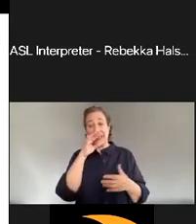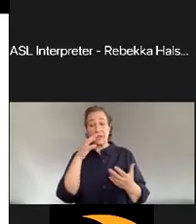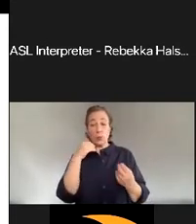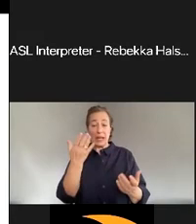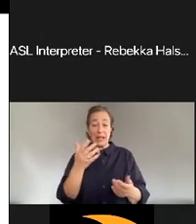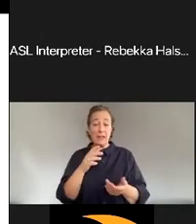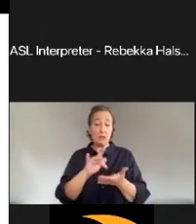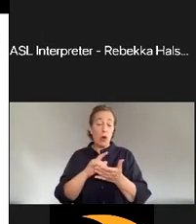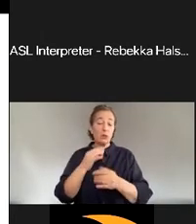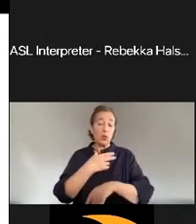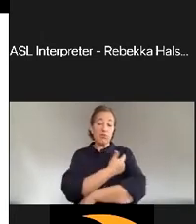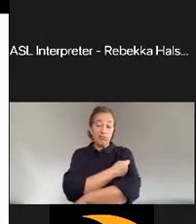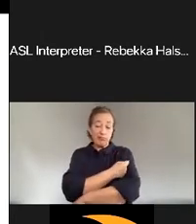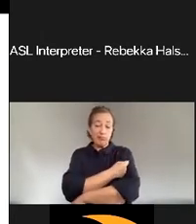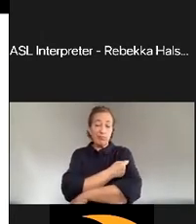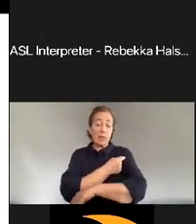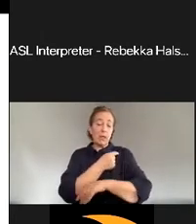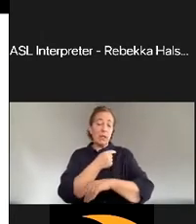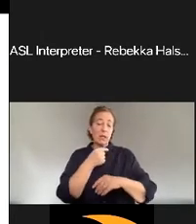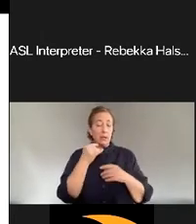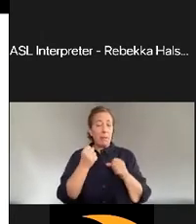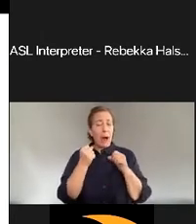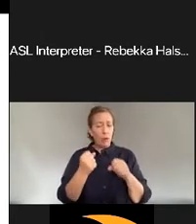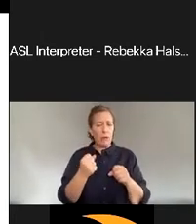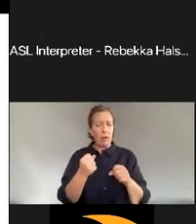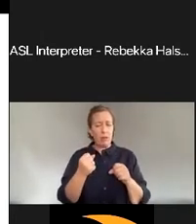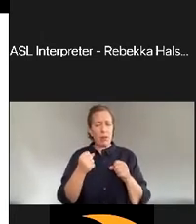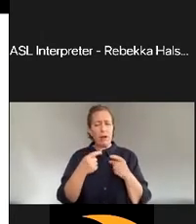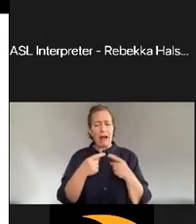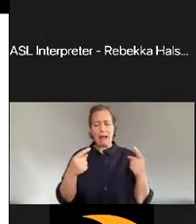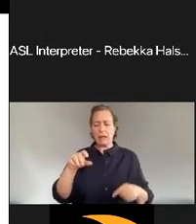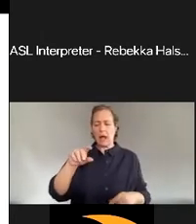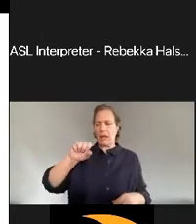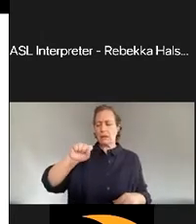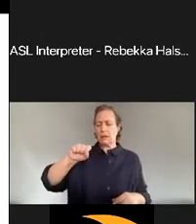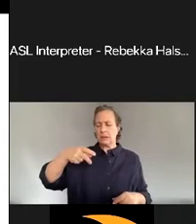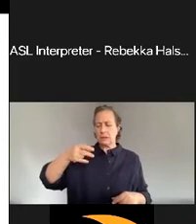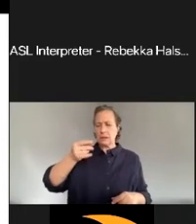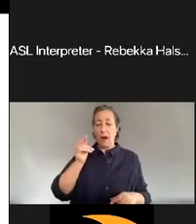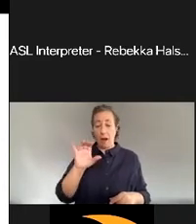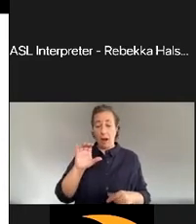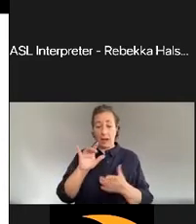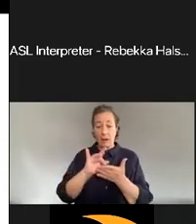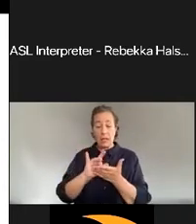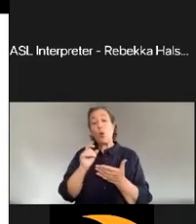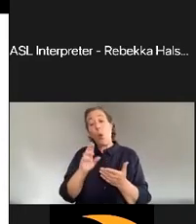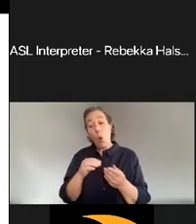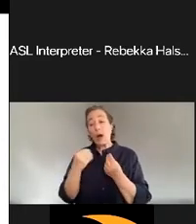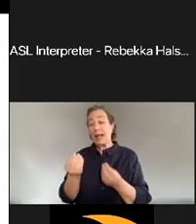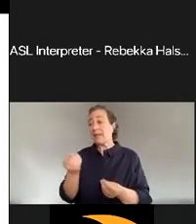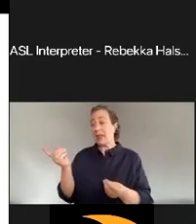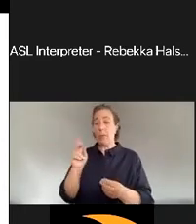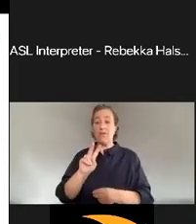forcibly injected with powerful antipsychotic medications, or given, quote, vitamins, which are